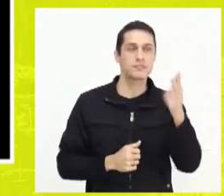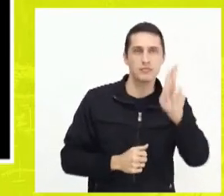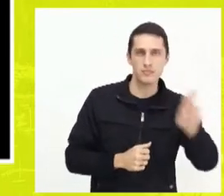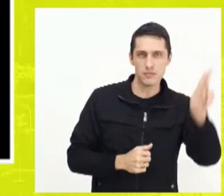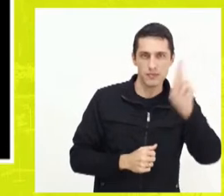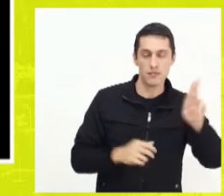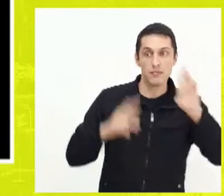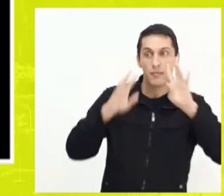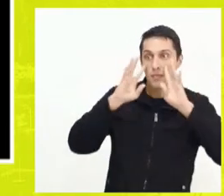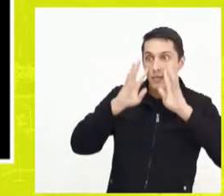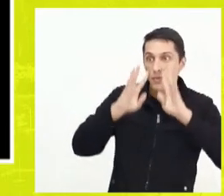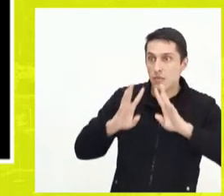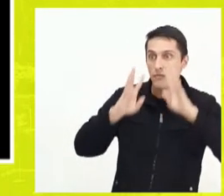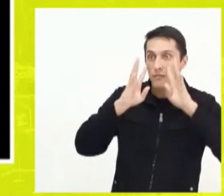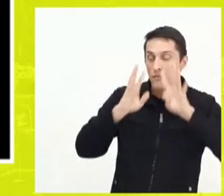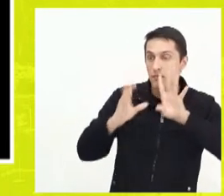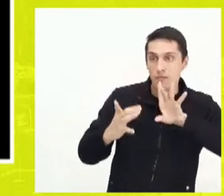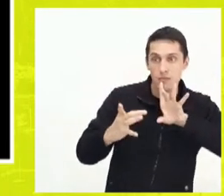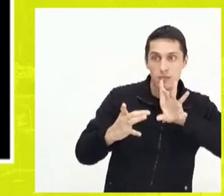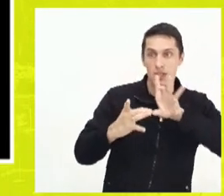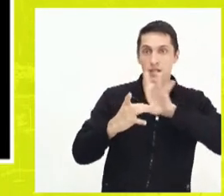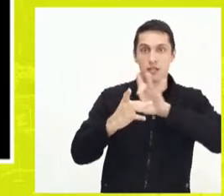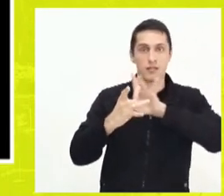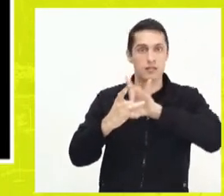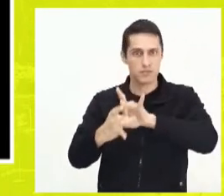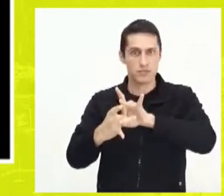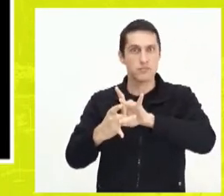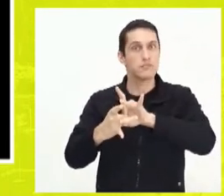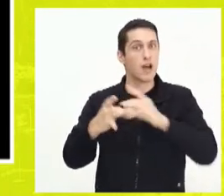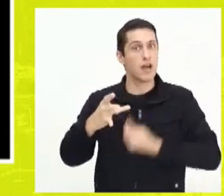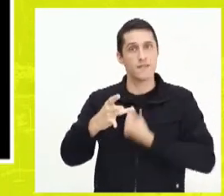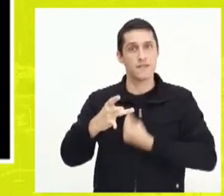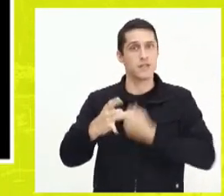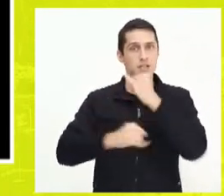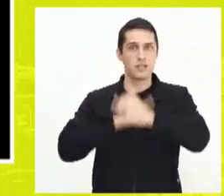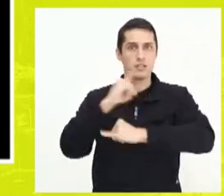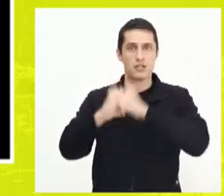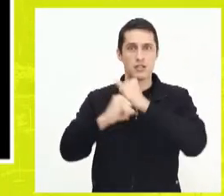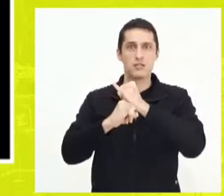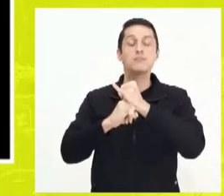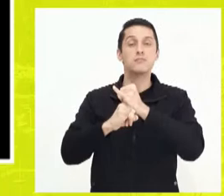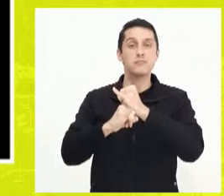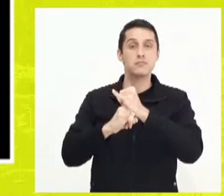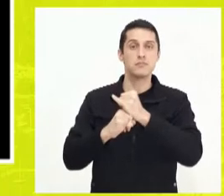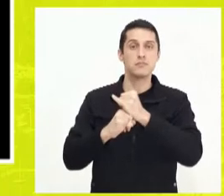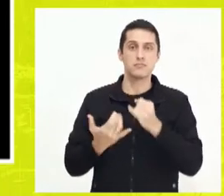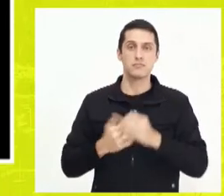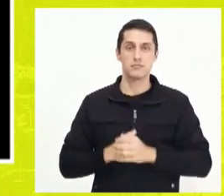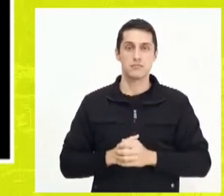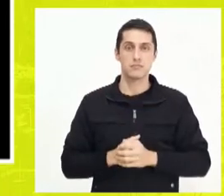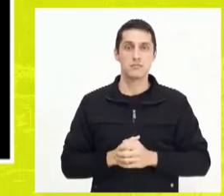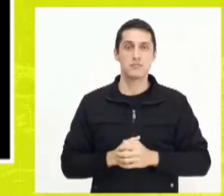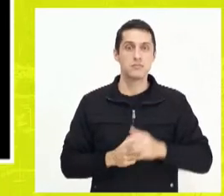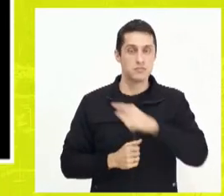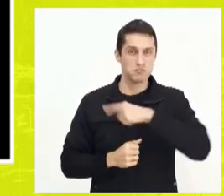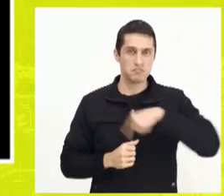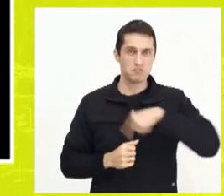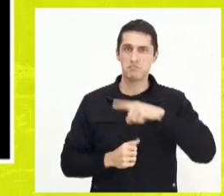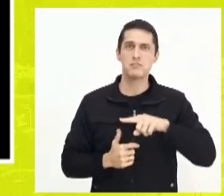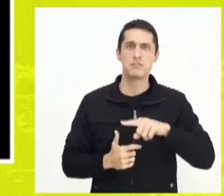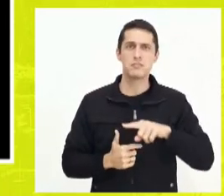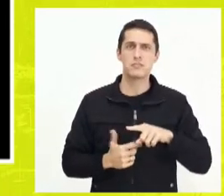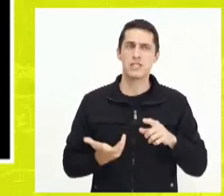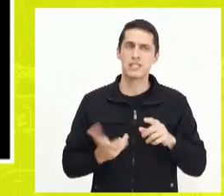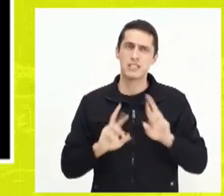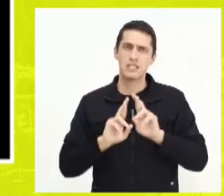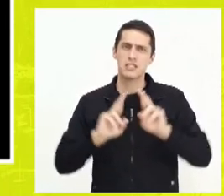user keeps more and more connected within this digital village